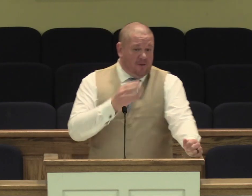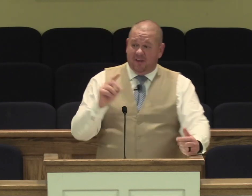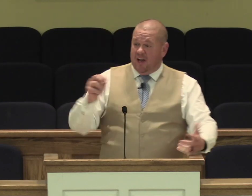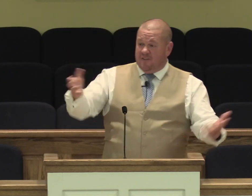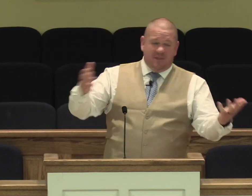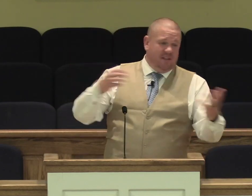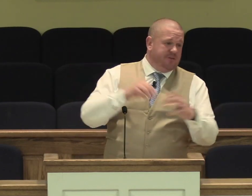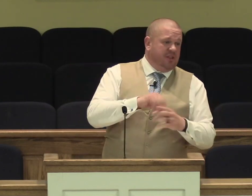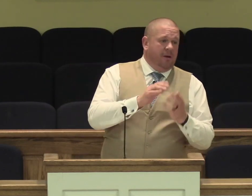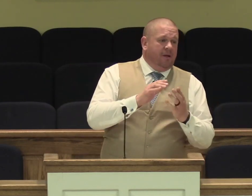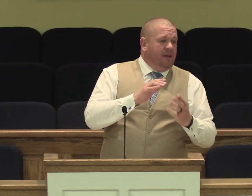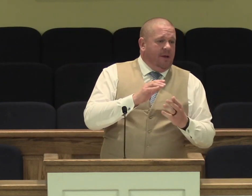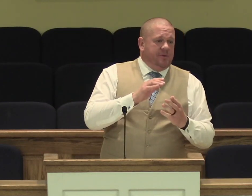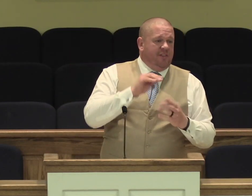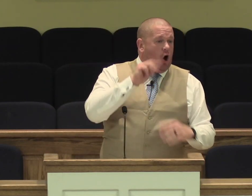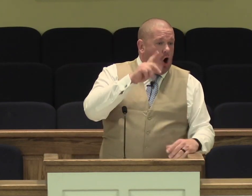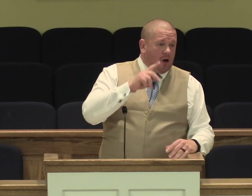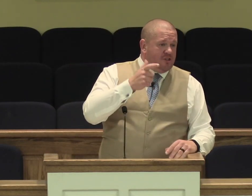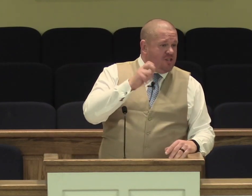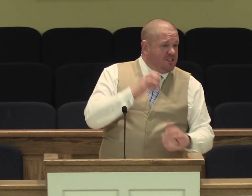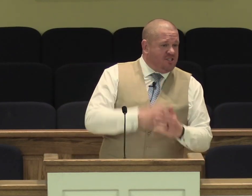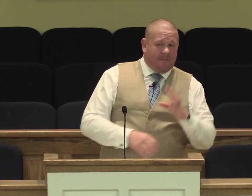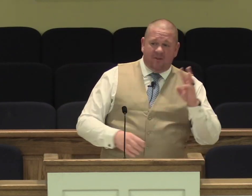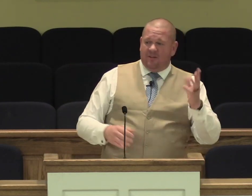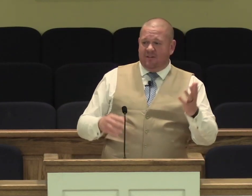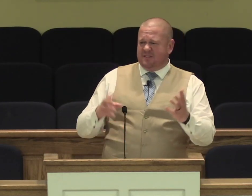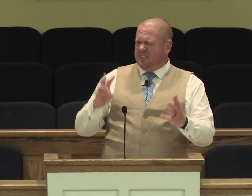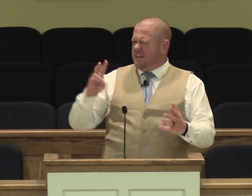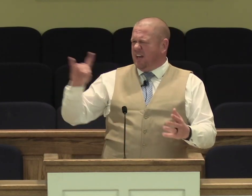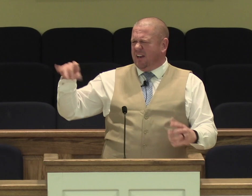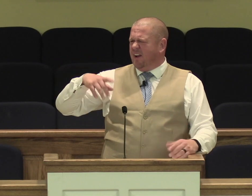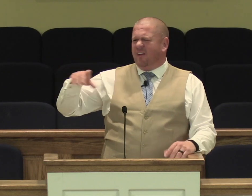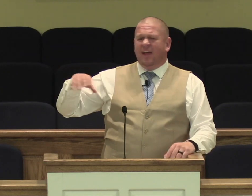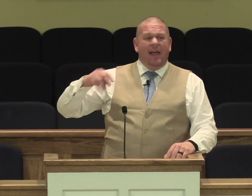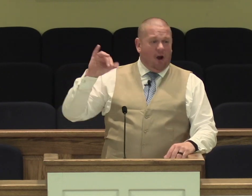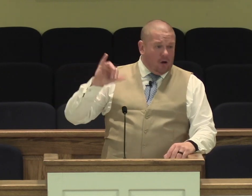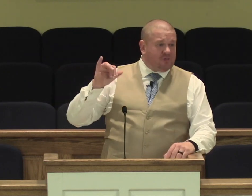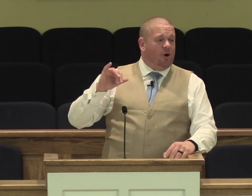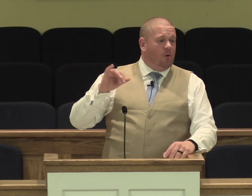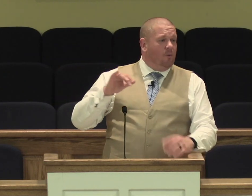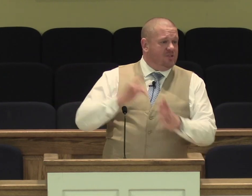that's a good one. The dove, it was in the ark in Genesis chapter 6, 7, 8 in there.